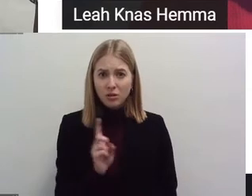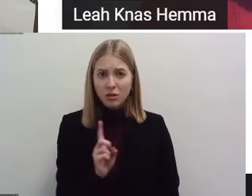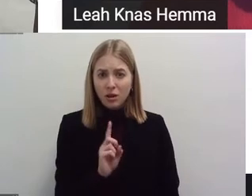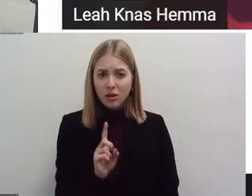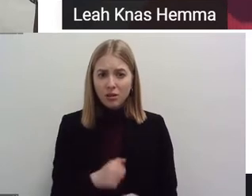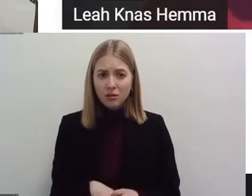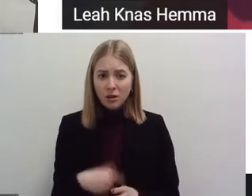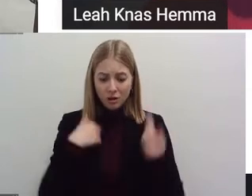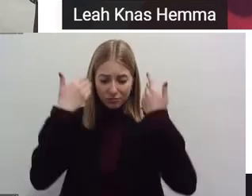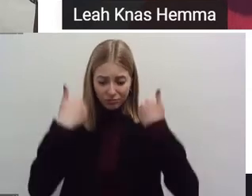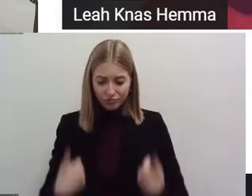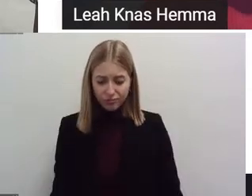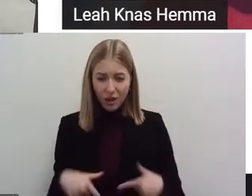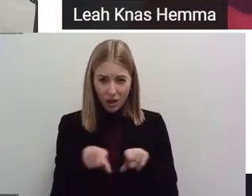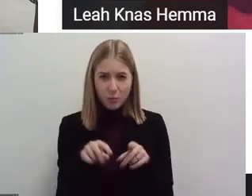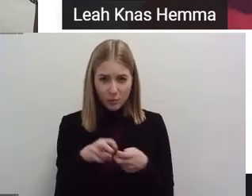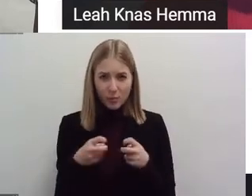in your ways,